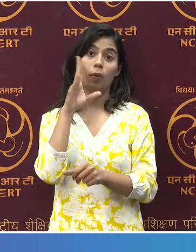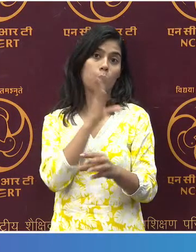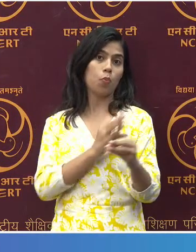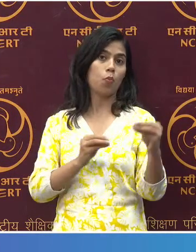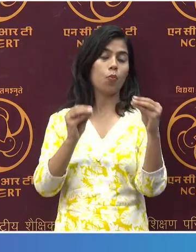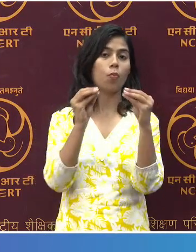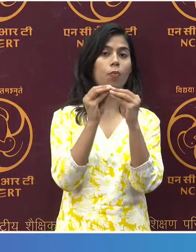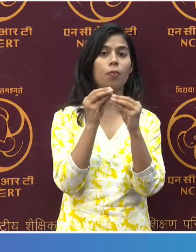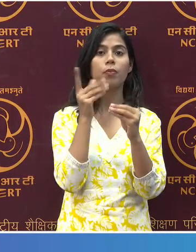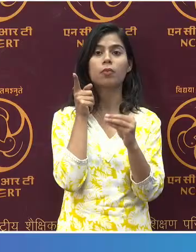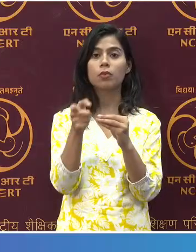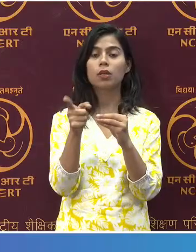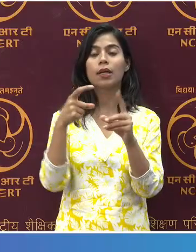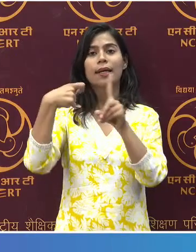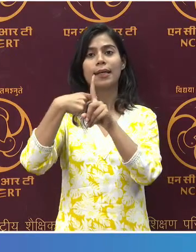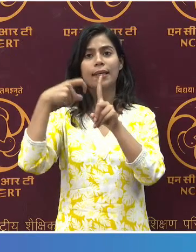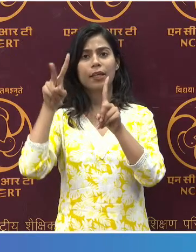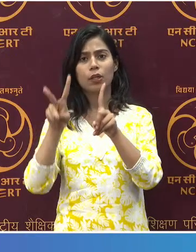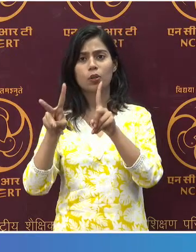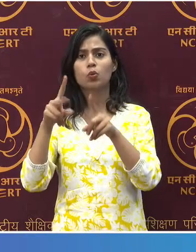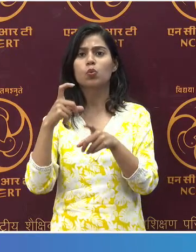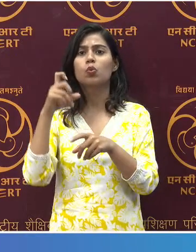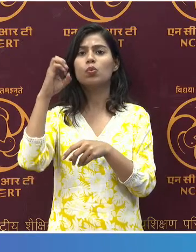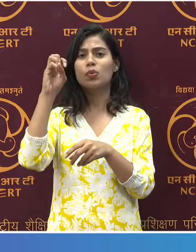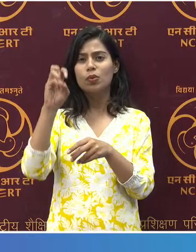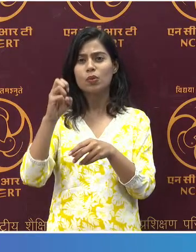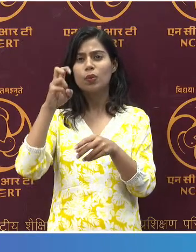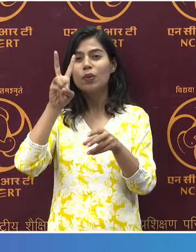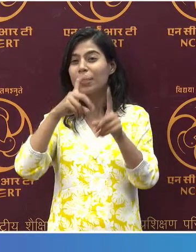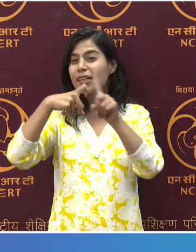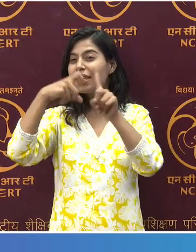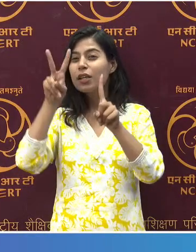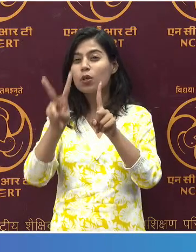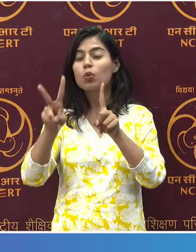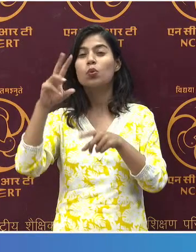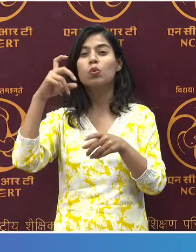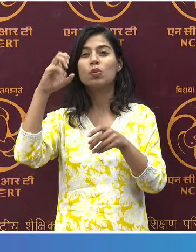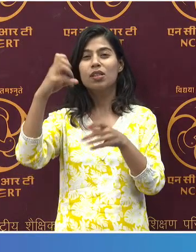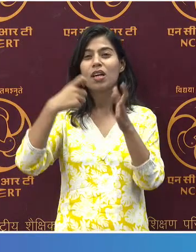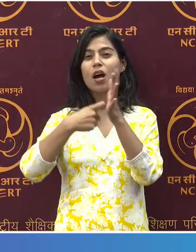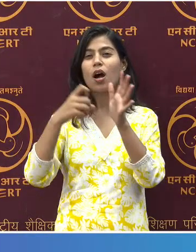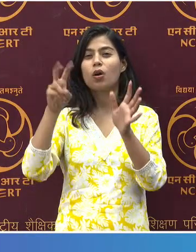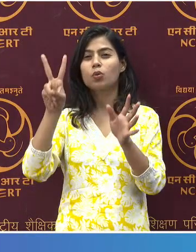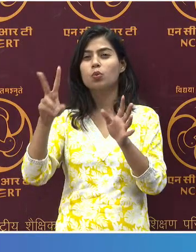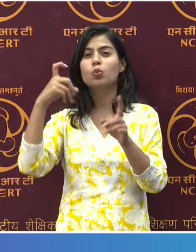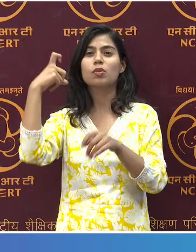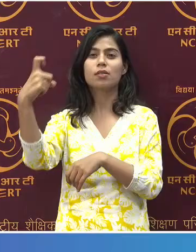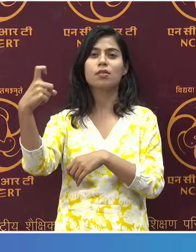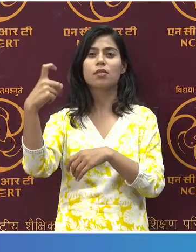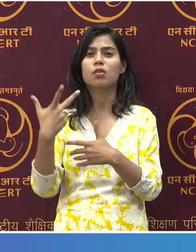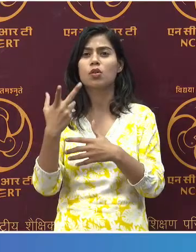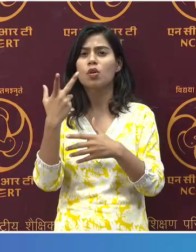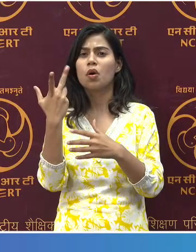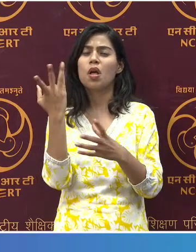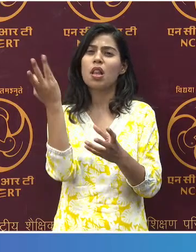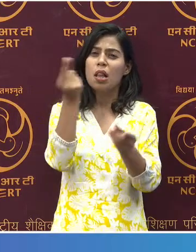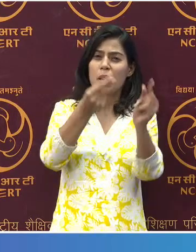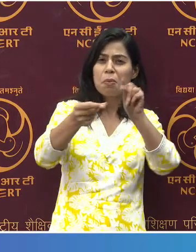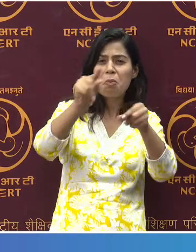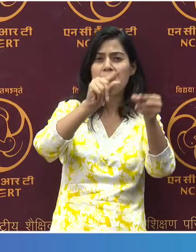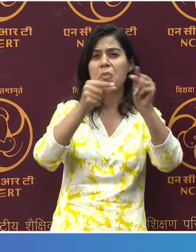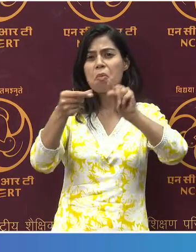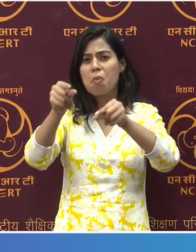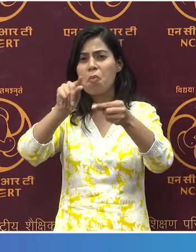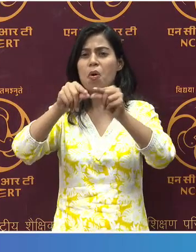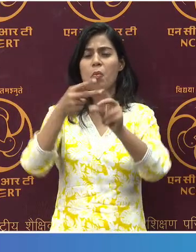we talk about K2Cr2O7. This one is the strong oxidizing agents. It can oxidize in kind of so many chemical species